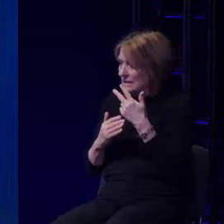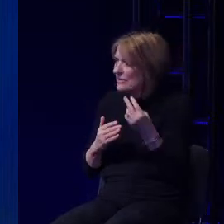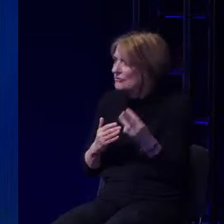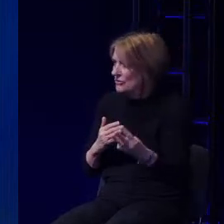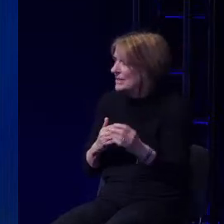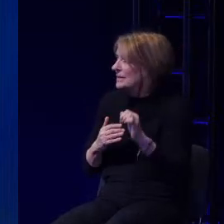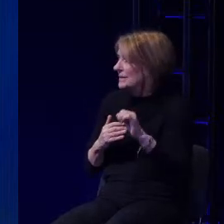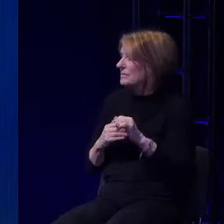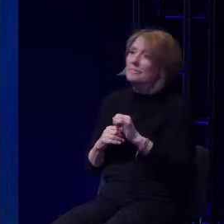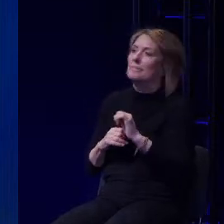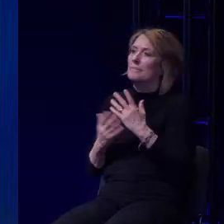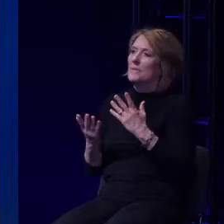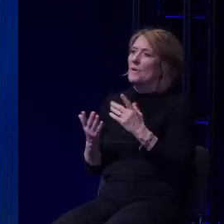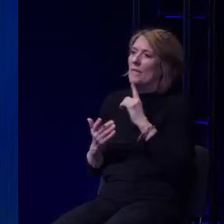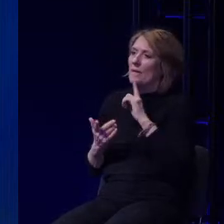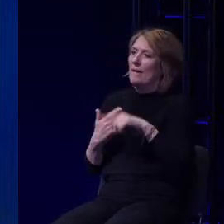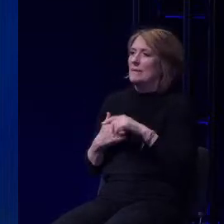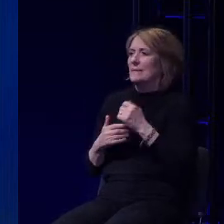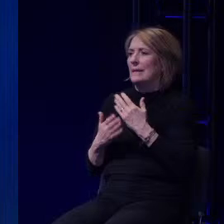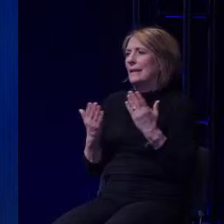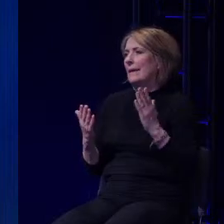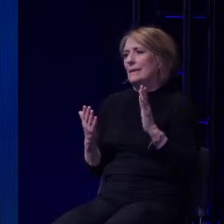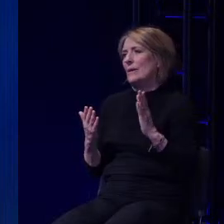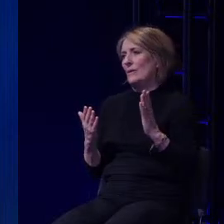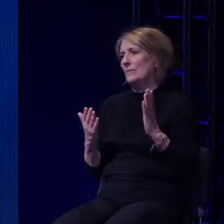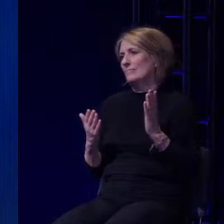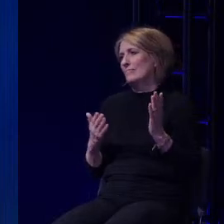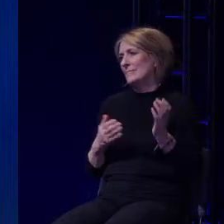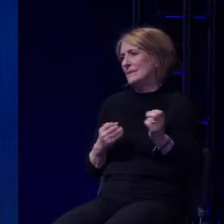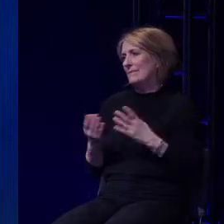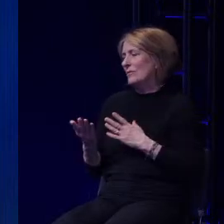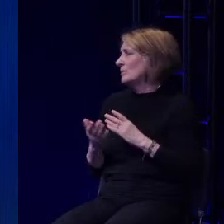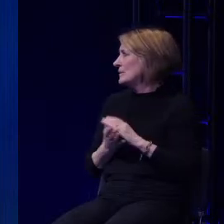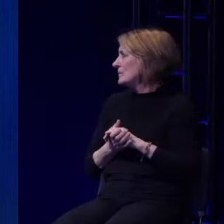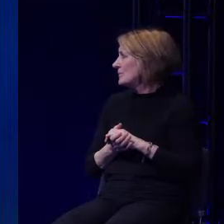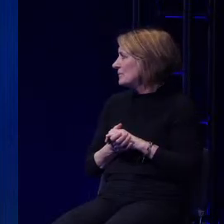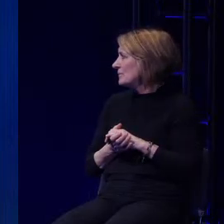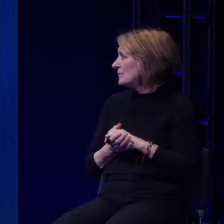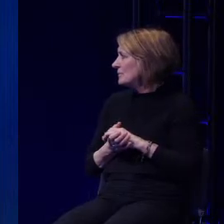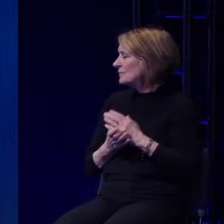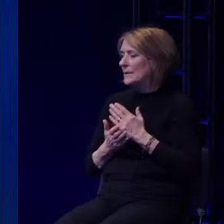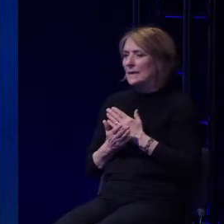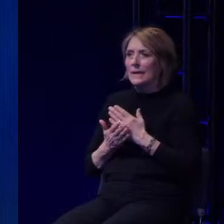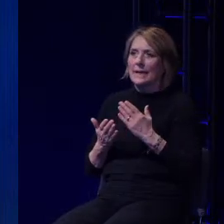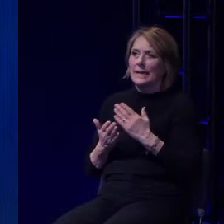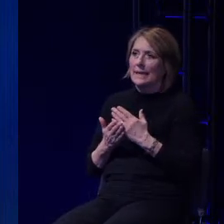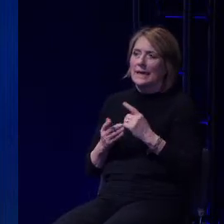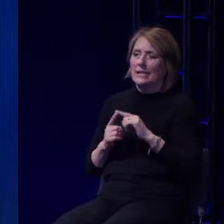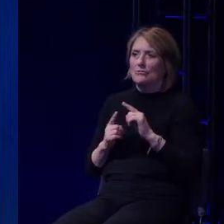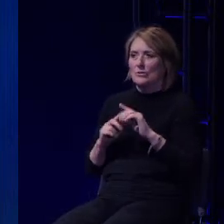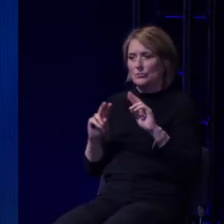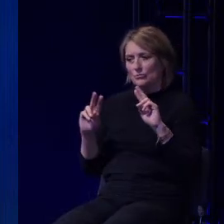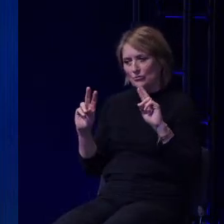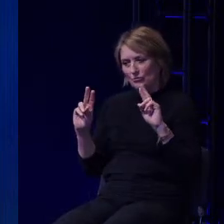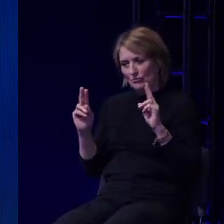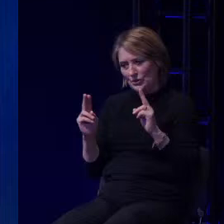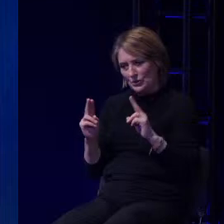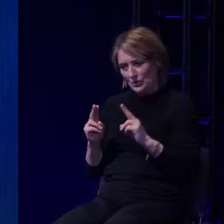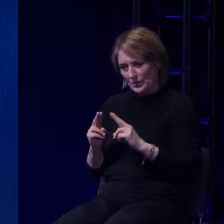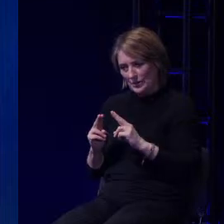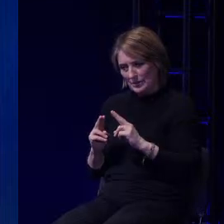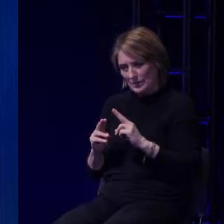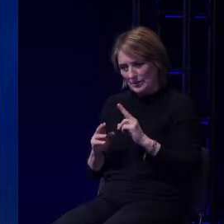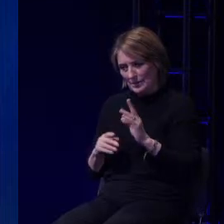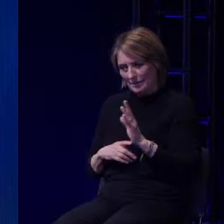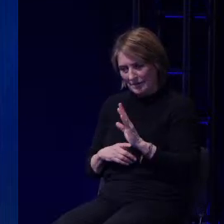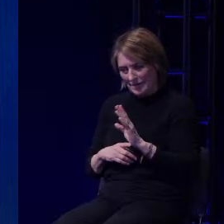Yeah. So I think the answer is clear. Quite clearly. I try and reduce a film, no matter what the